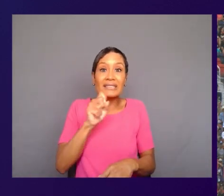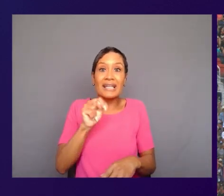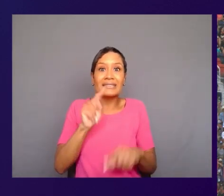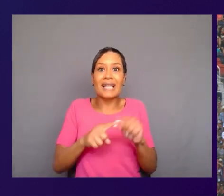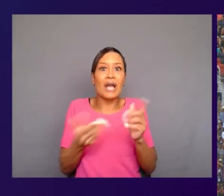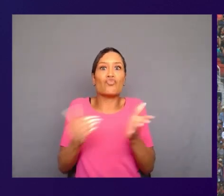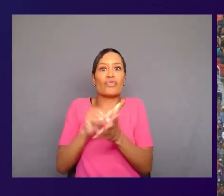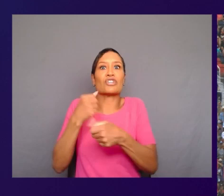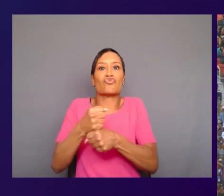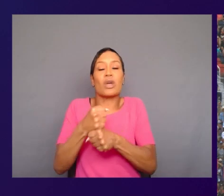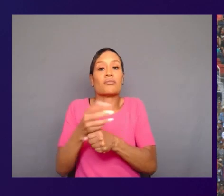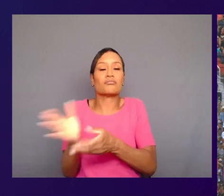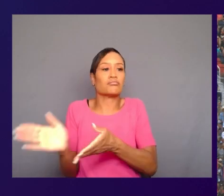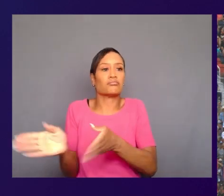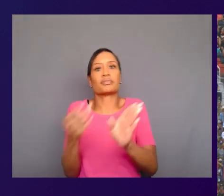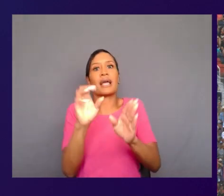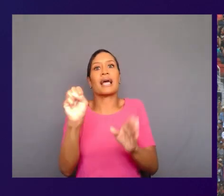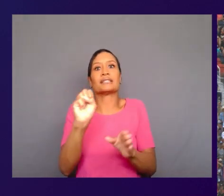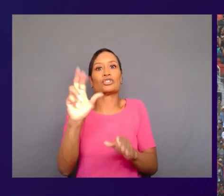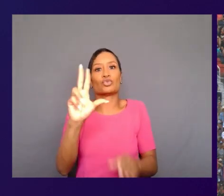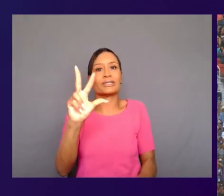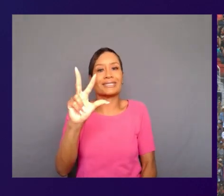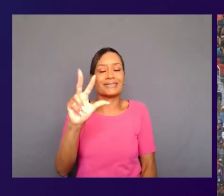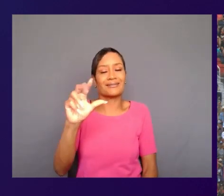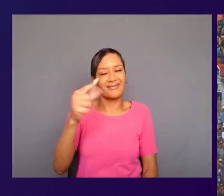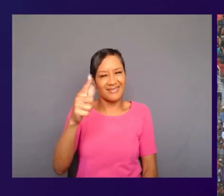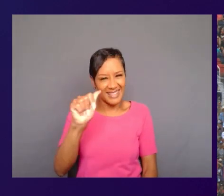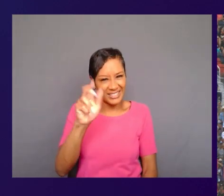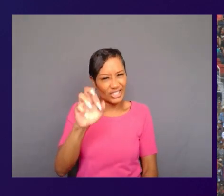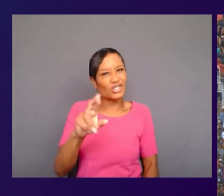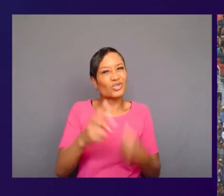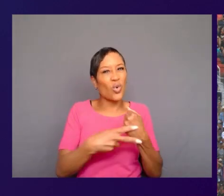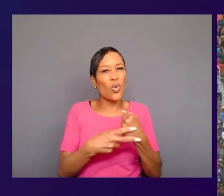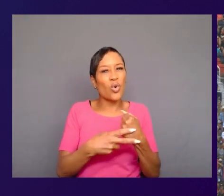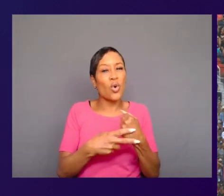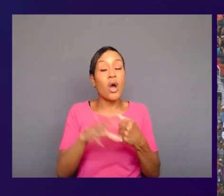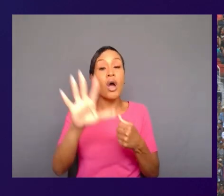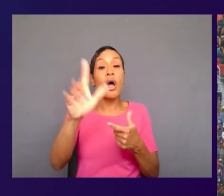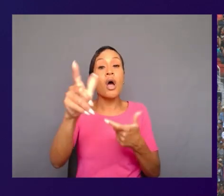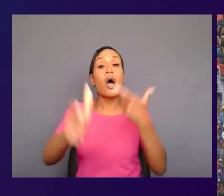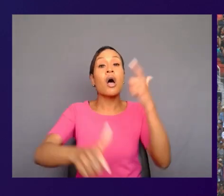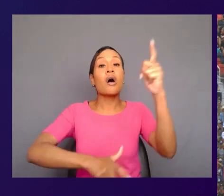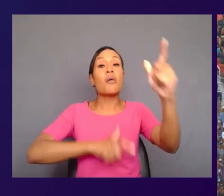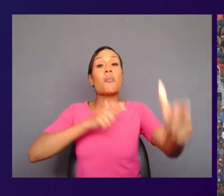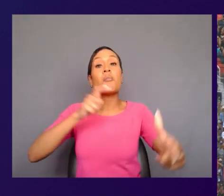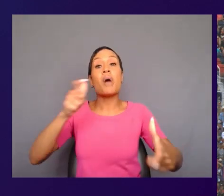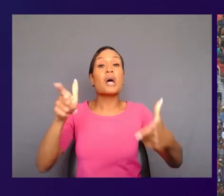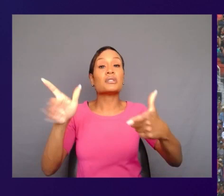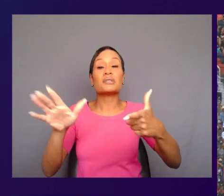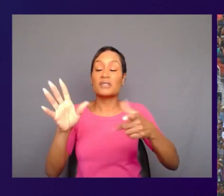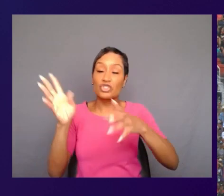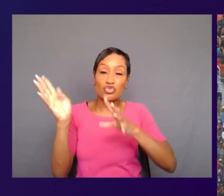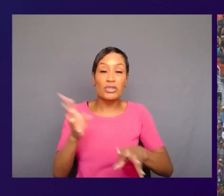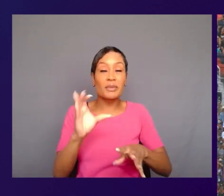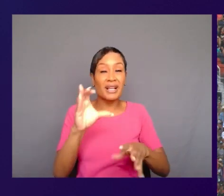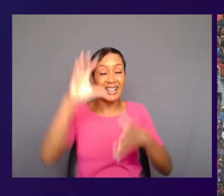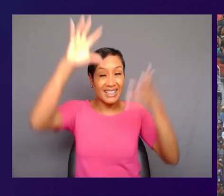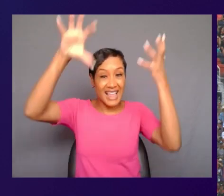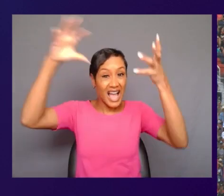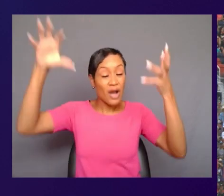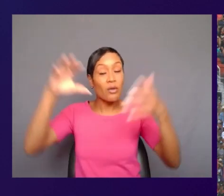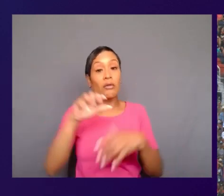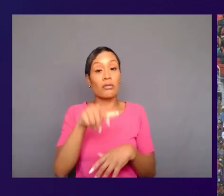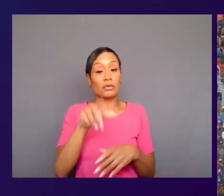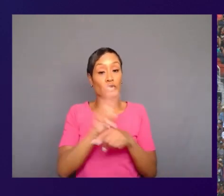to Amazon S3 Glacier storage classes. This was a massive step in their cloud journey. With Amazon S3 Glacier,